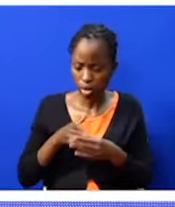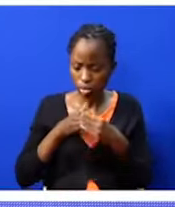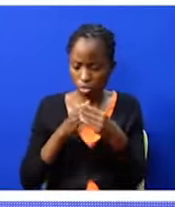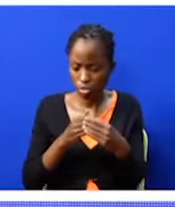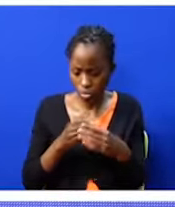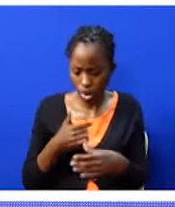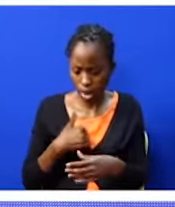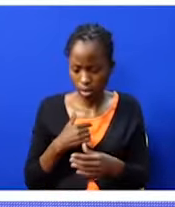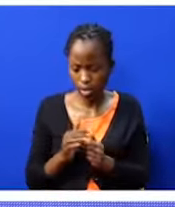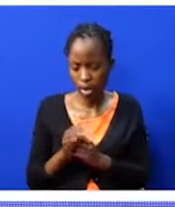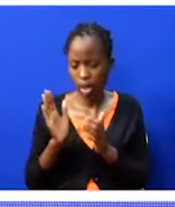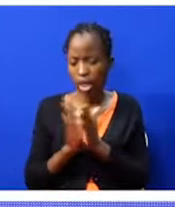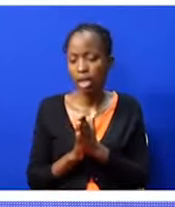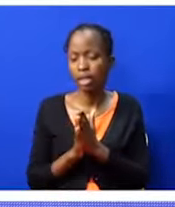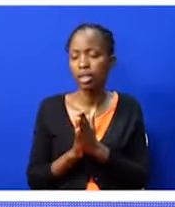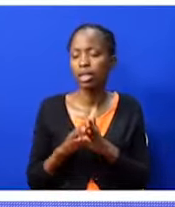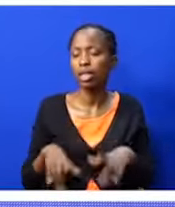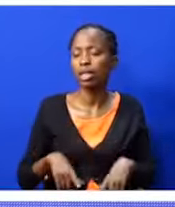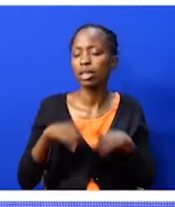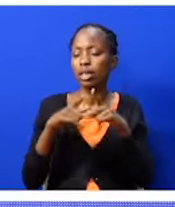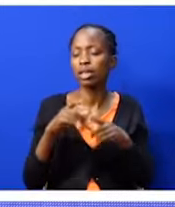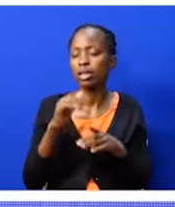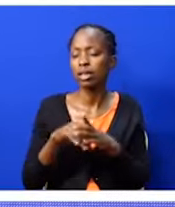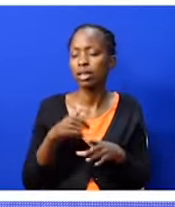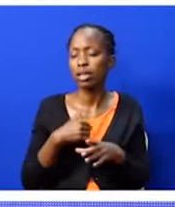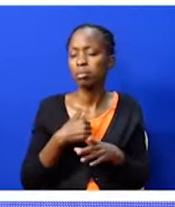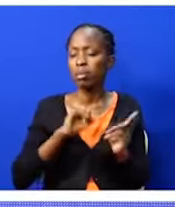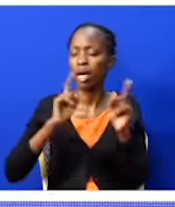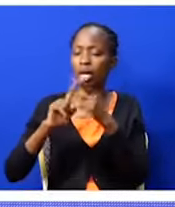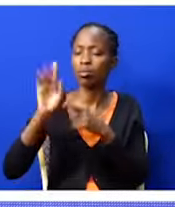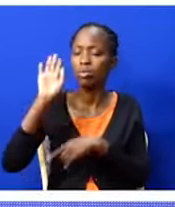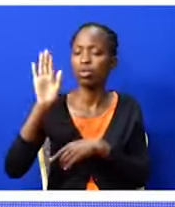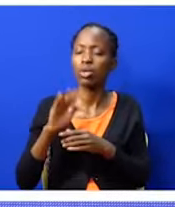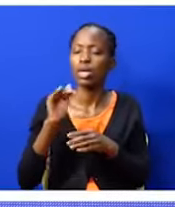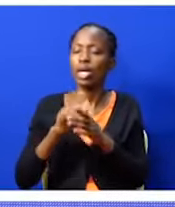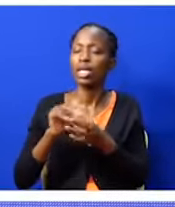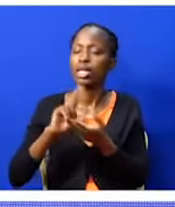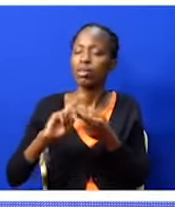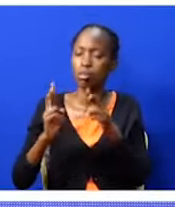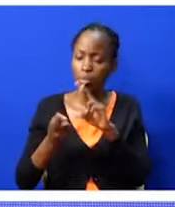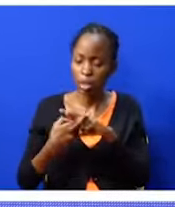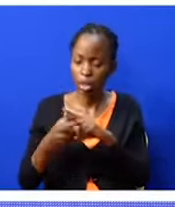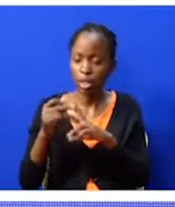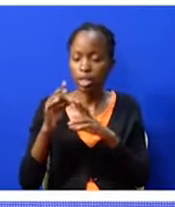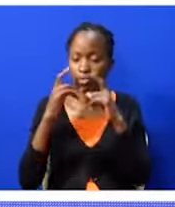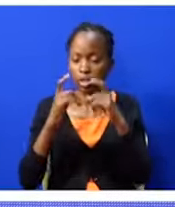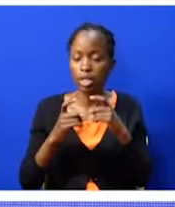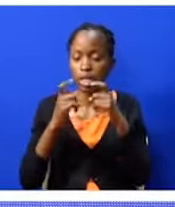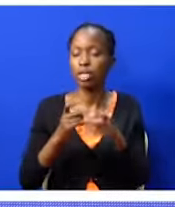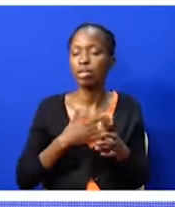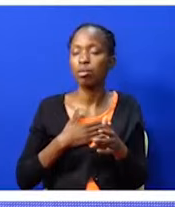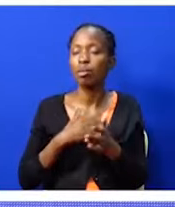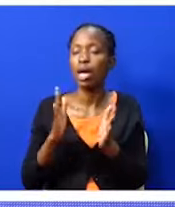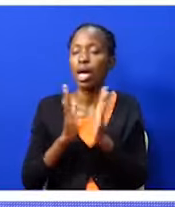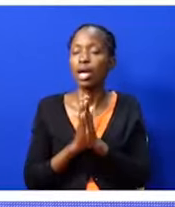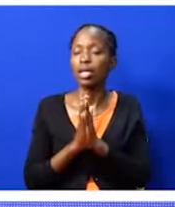me and to live in me. I come to you in repentance of my sins